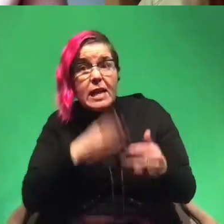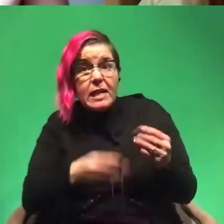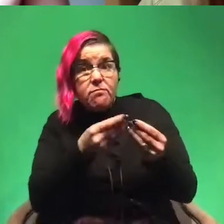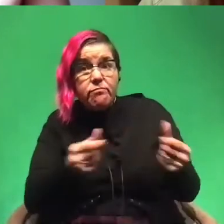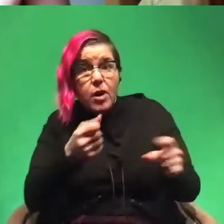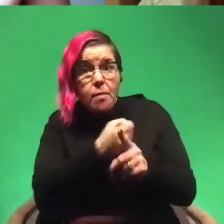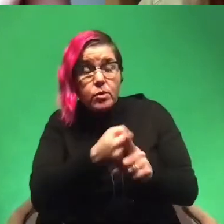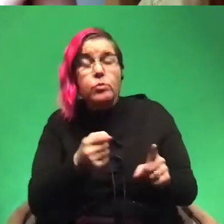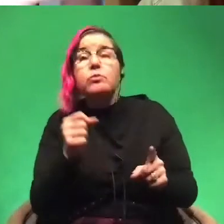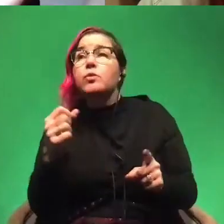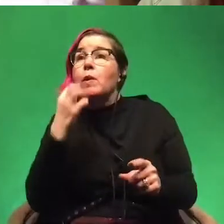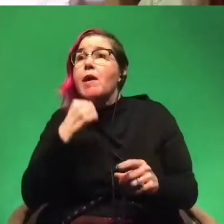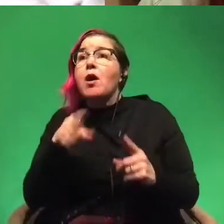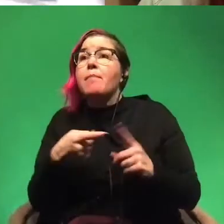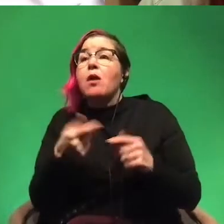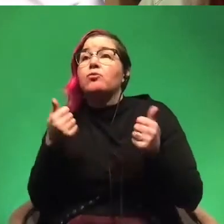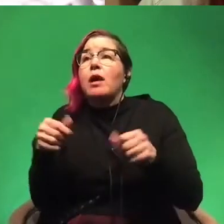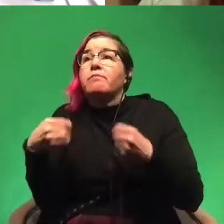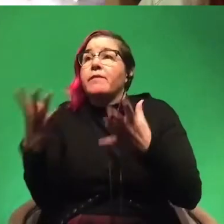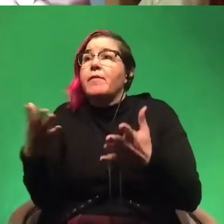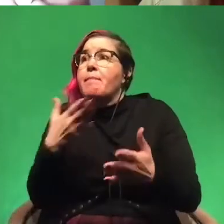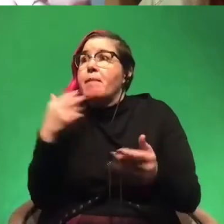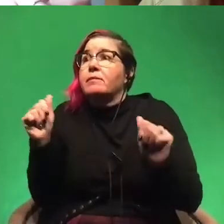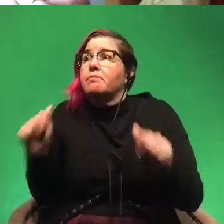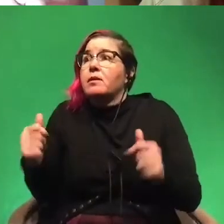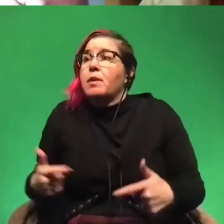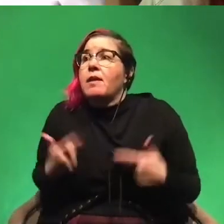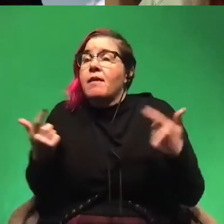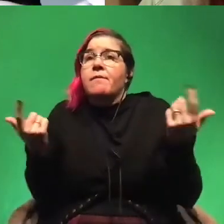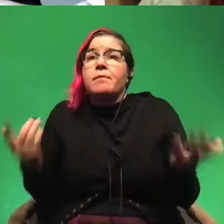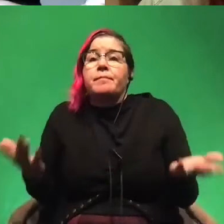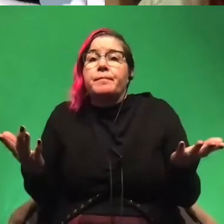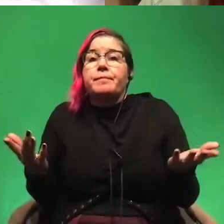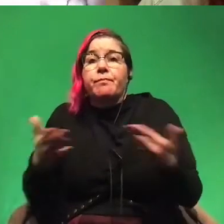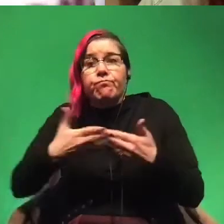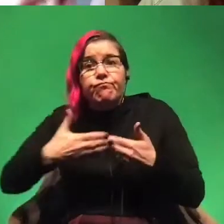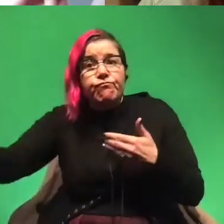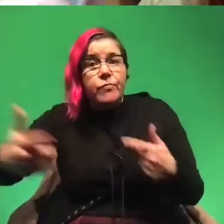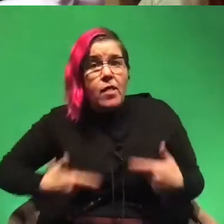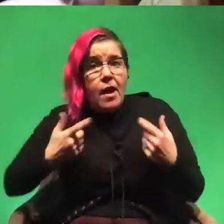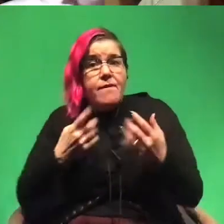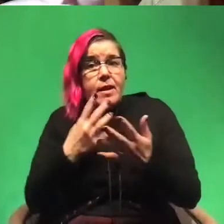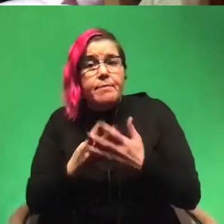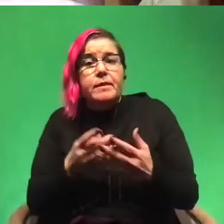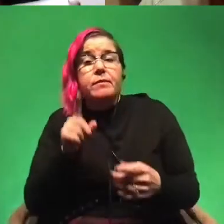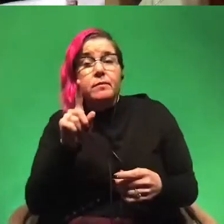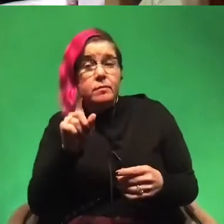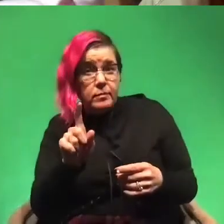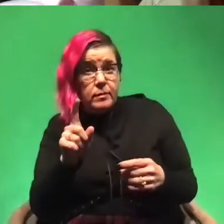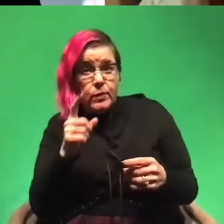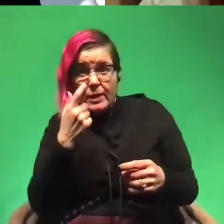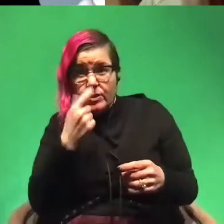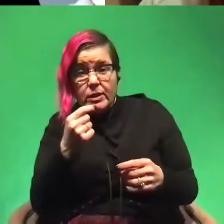because you care about trying to give them the best possible life for the rest of their life in captivity? Is it because you're interested in